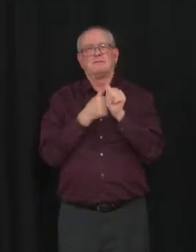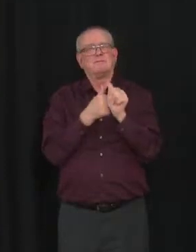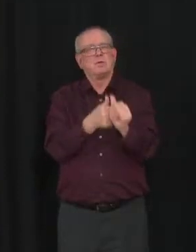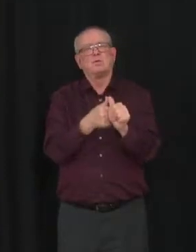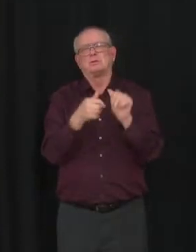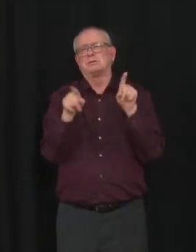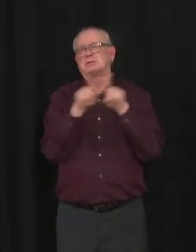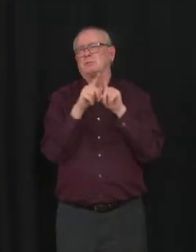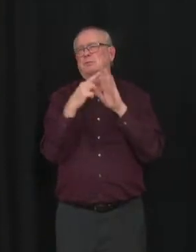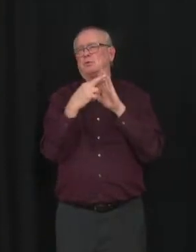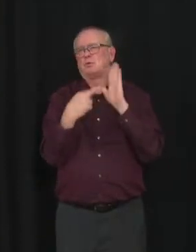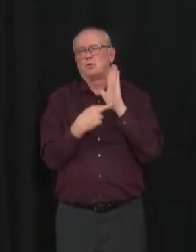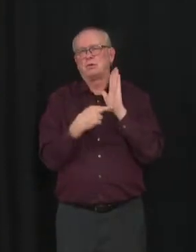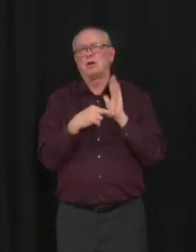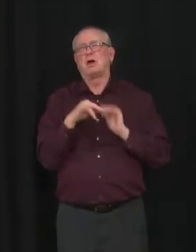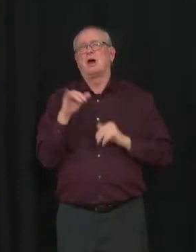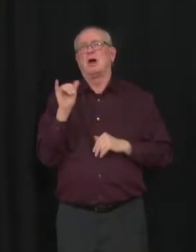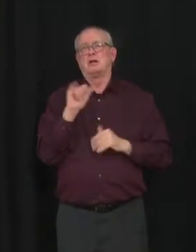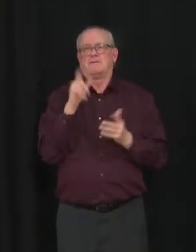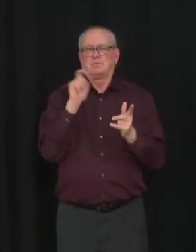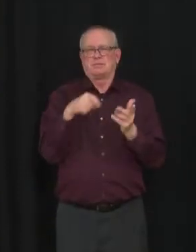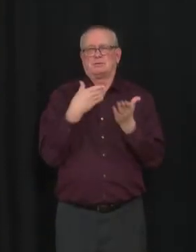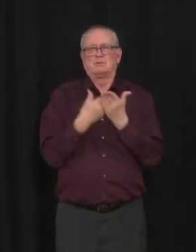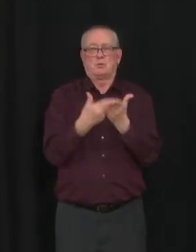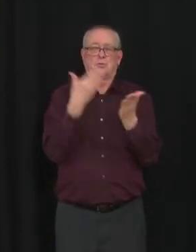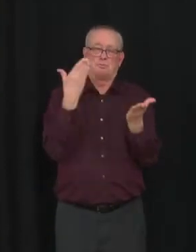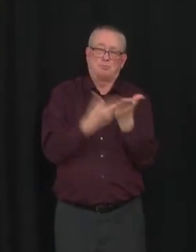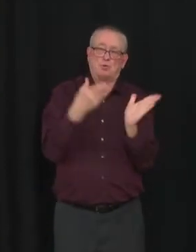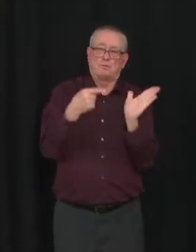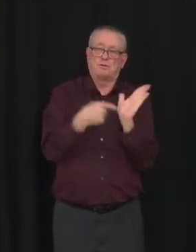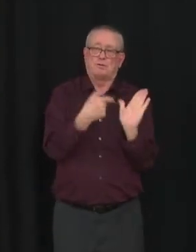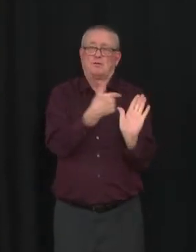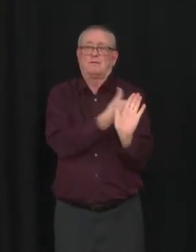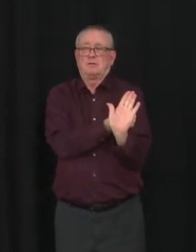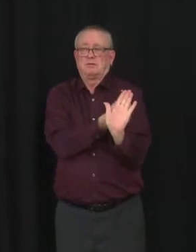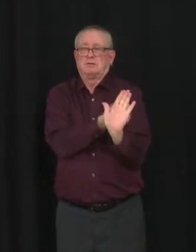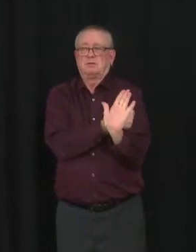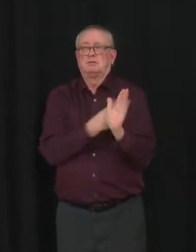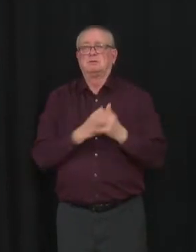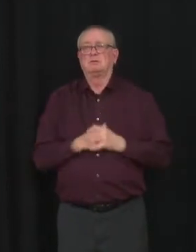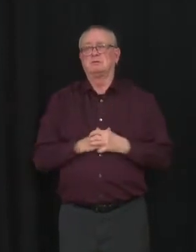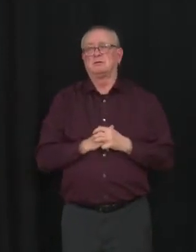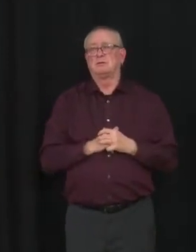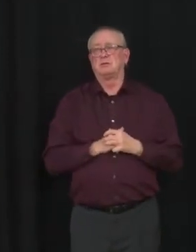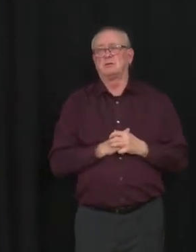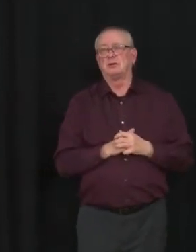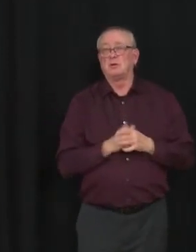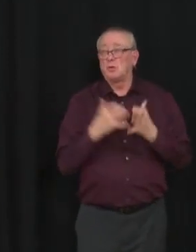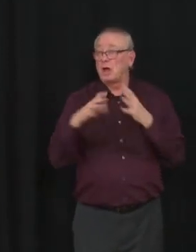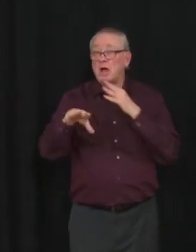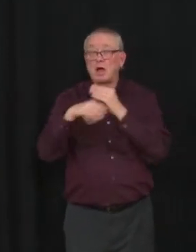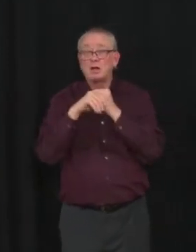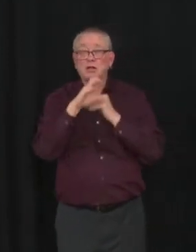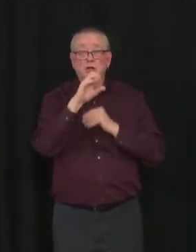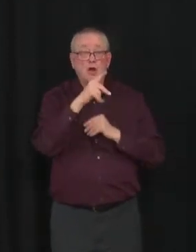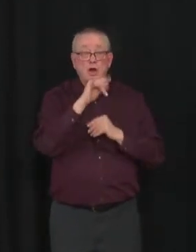exemption program. And I don't know if Minister Copping or perhaps Dr. Hinshaw would like to add any additional detail.